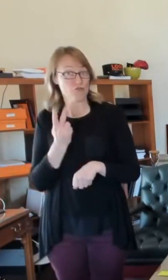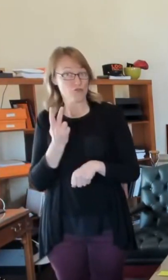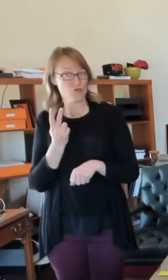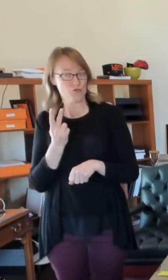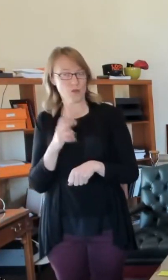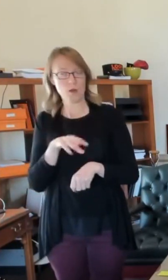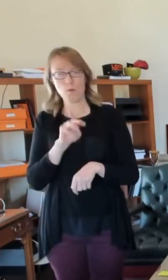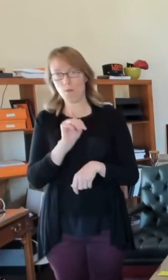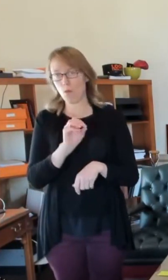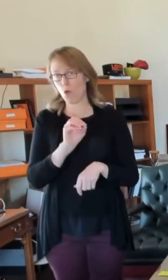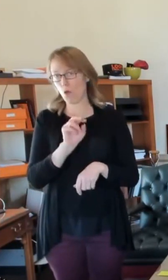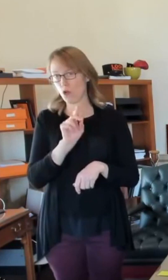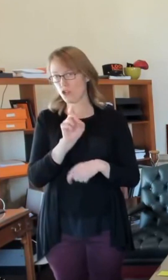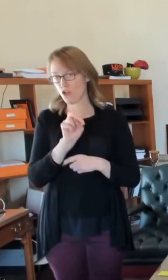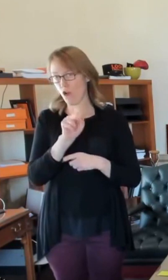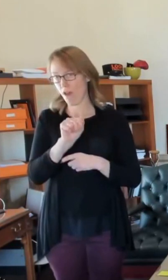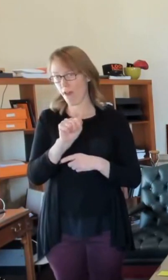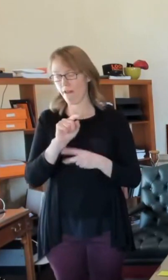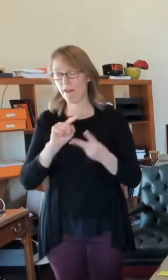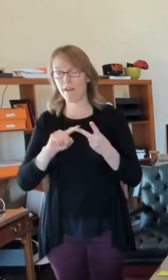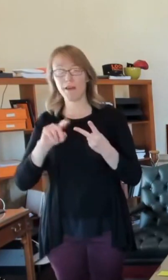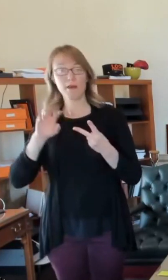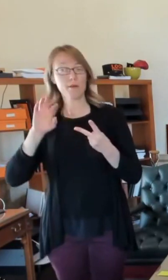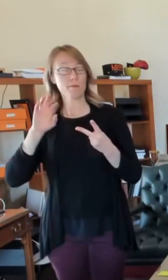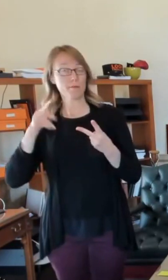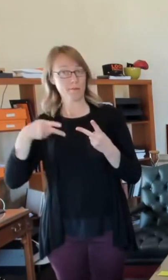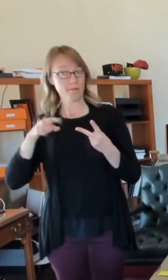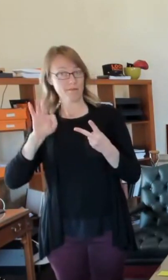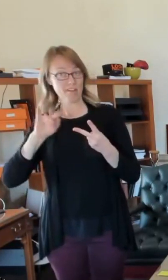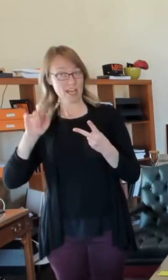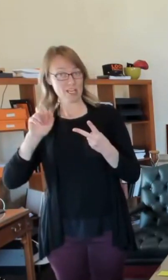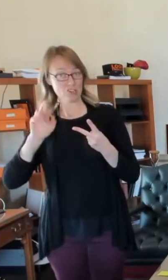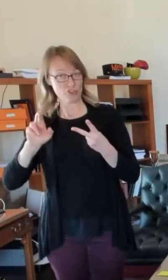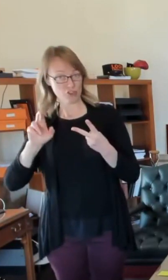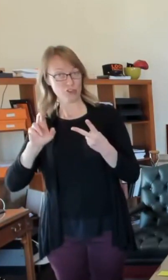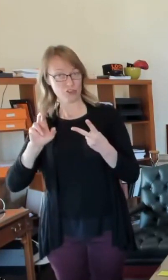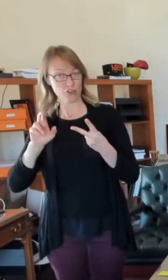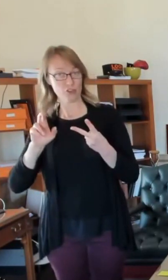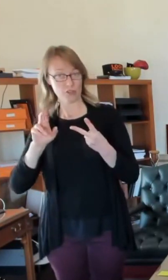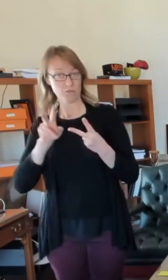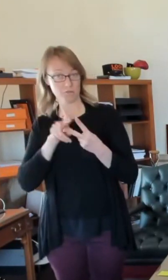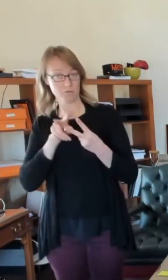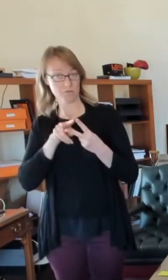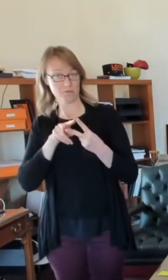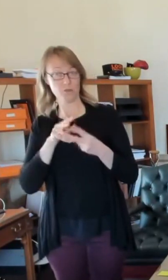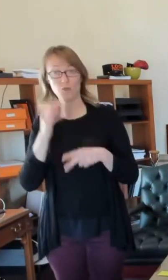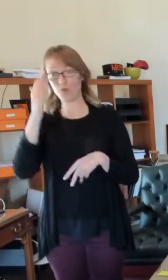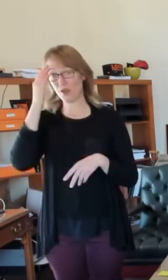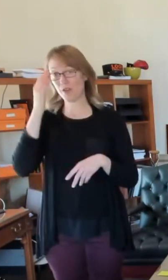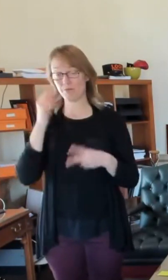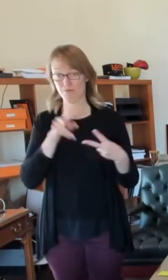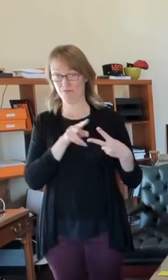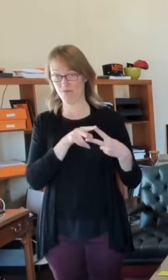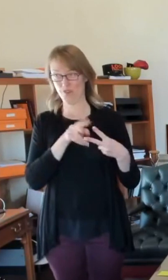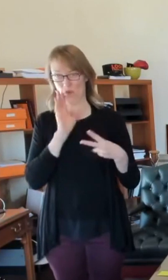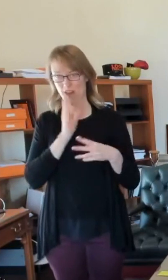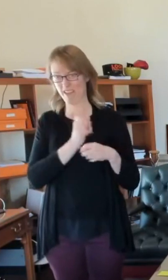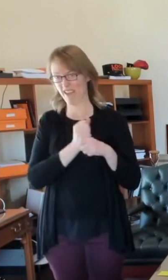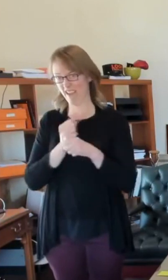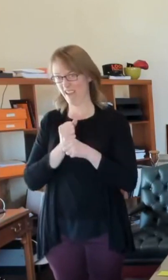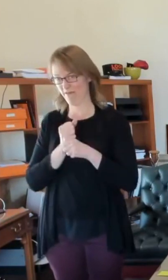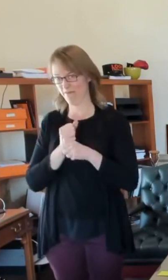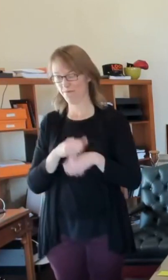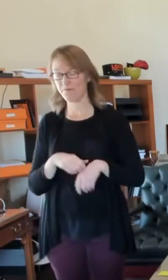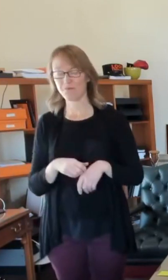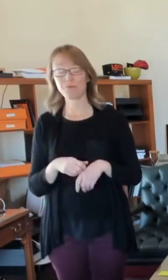that yesterday, the Johnson & Johnson vaccine was approved. We expect to get some of that. We